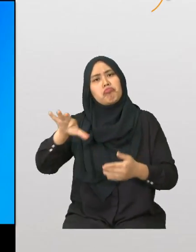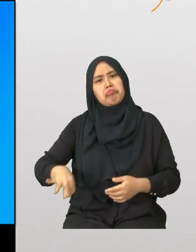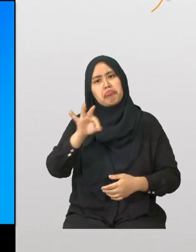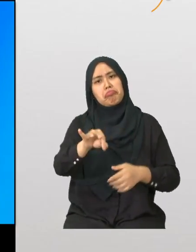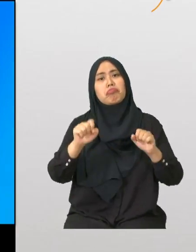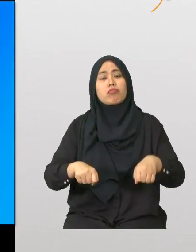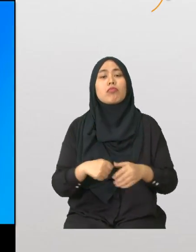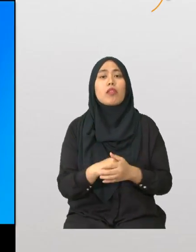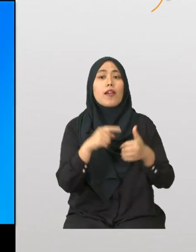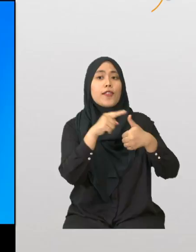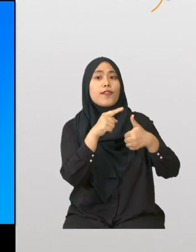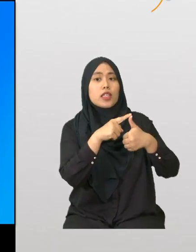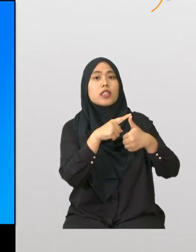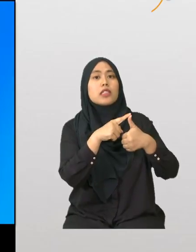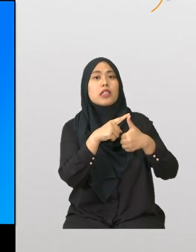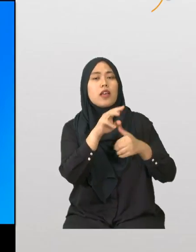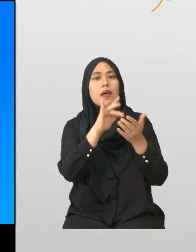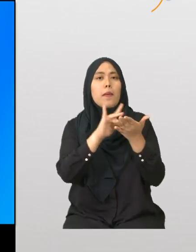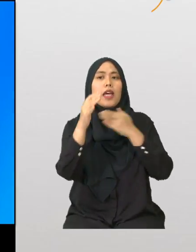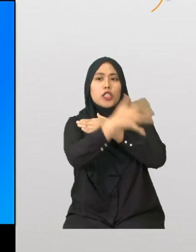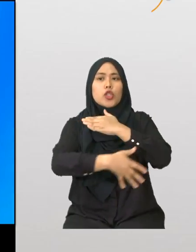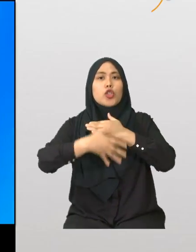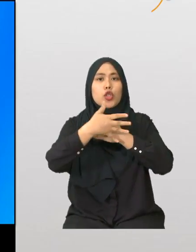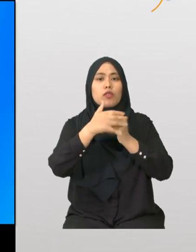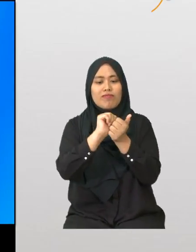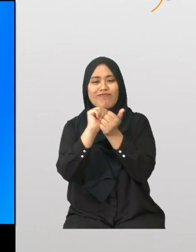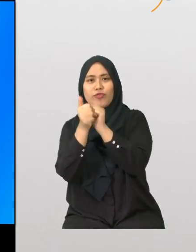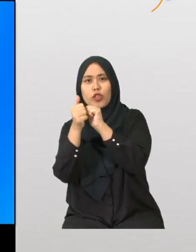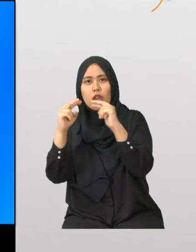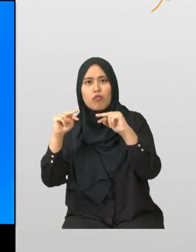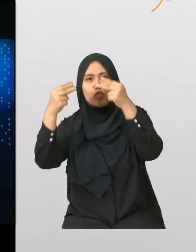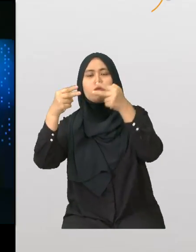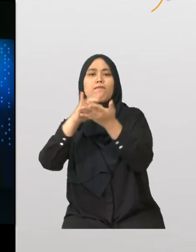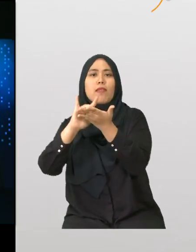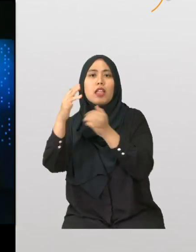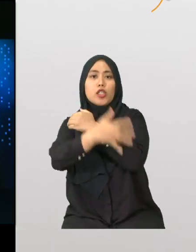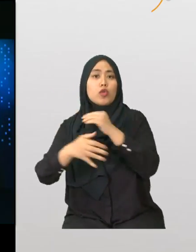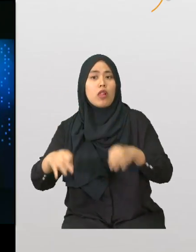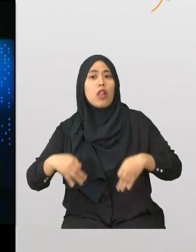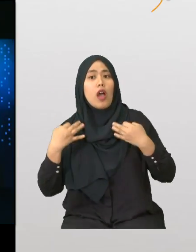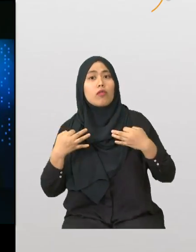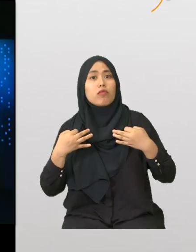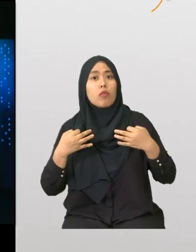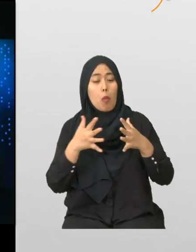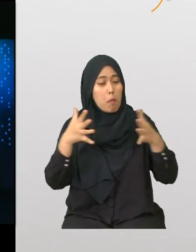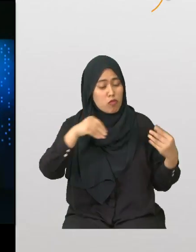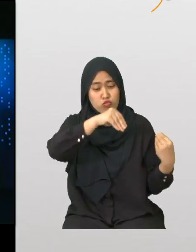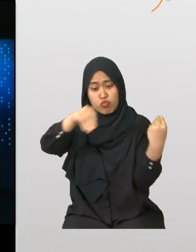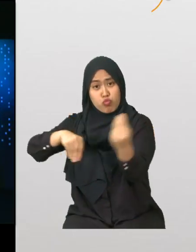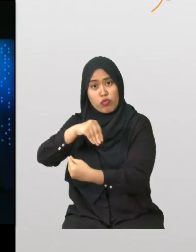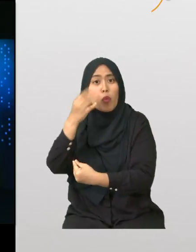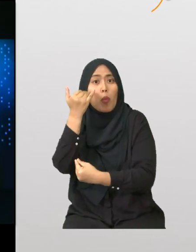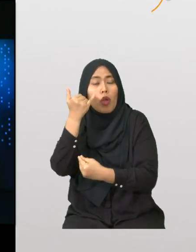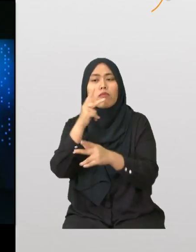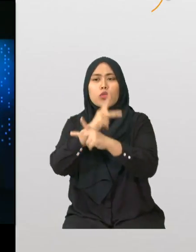First, we upgraded MediShield to MediShield Life, a big move to protect Singaporeans